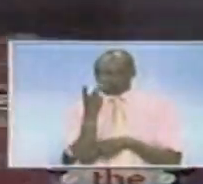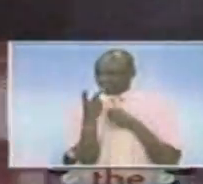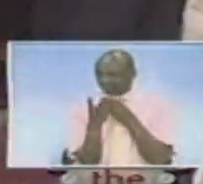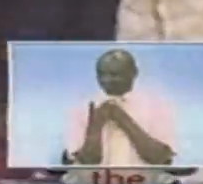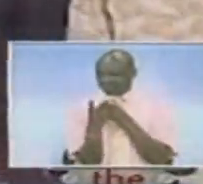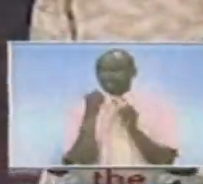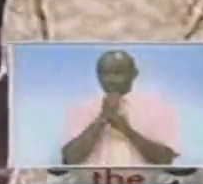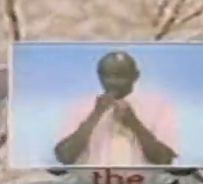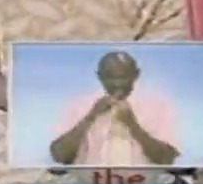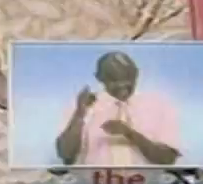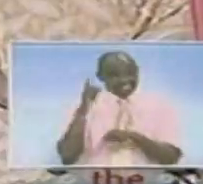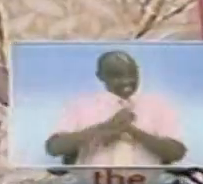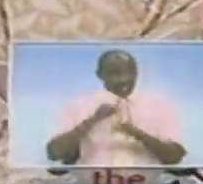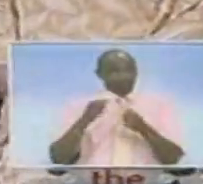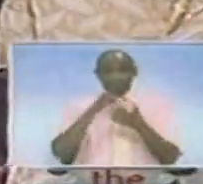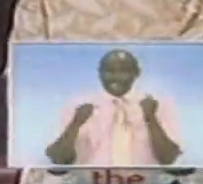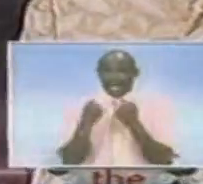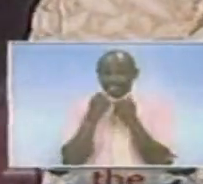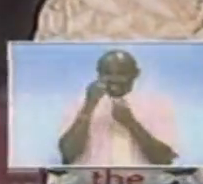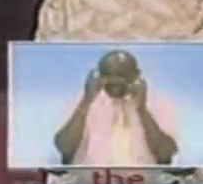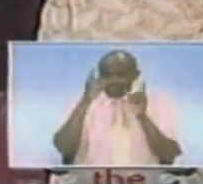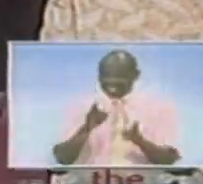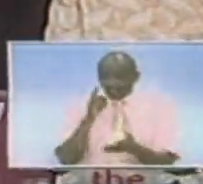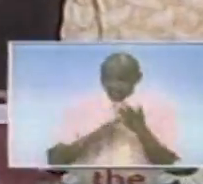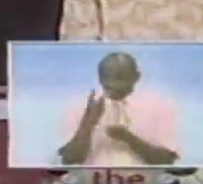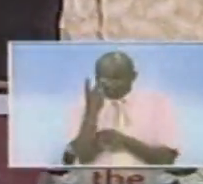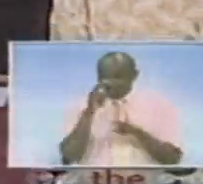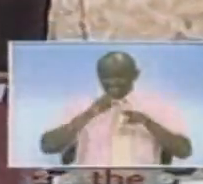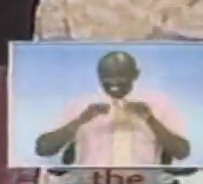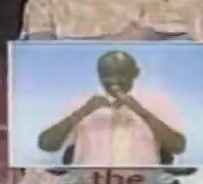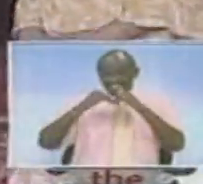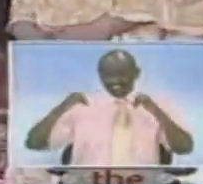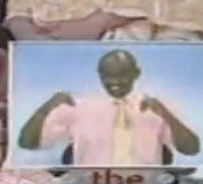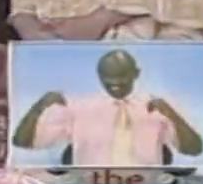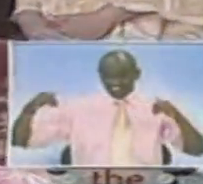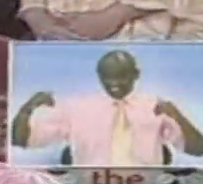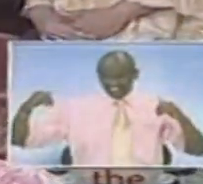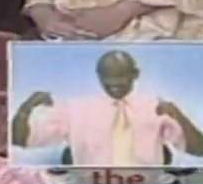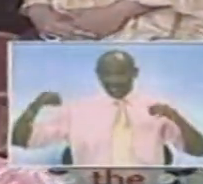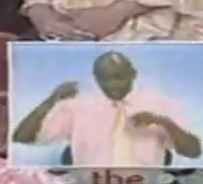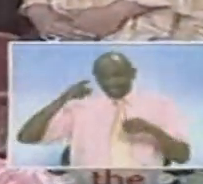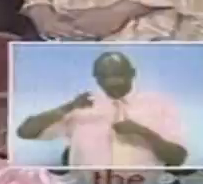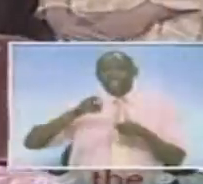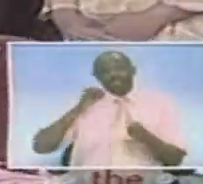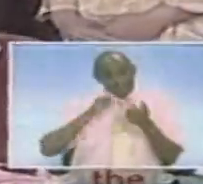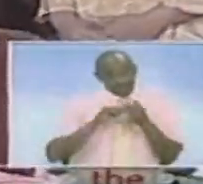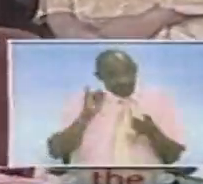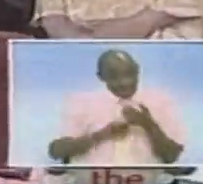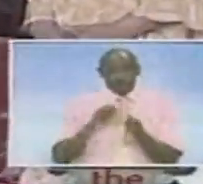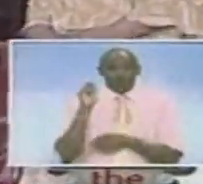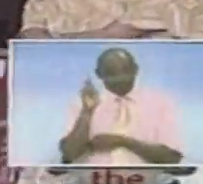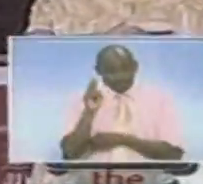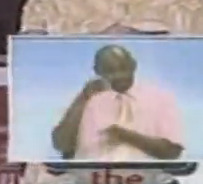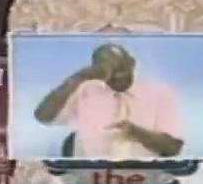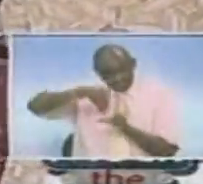So, on this day, that person decided that the two would sit miles apart and in fact placed the First Lady Margaret